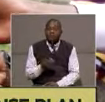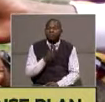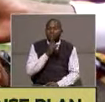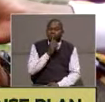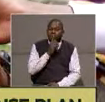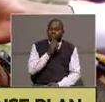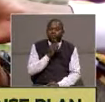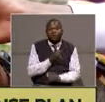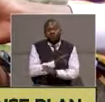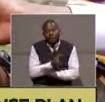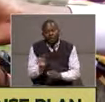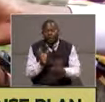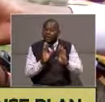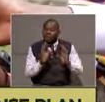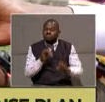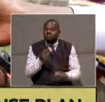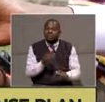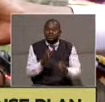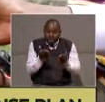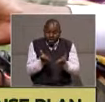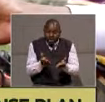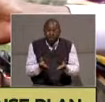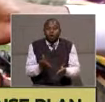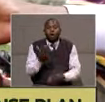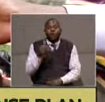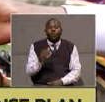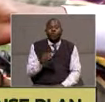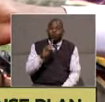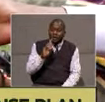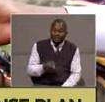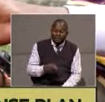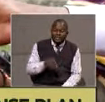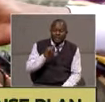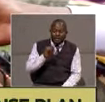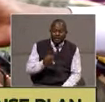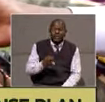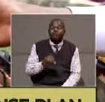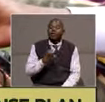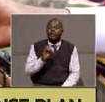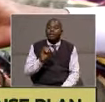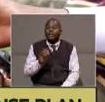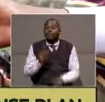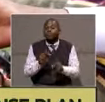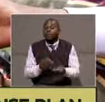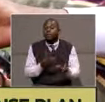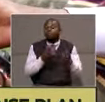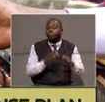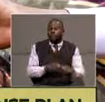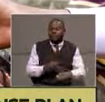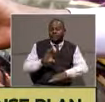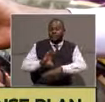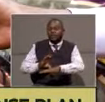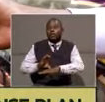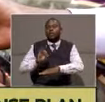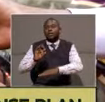be mistaken. To date, we have over 1,900 people that have died in the DRC